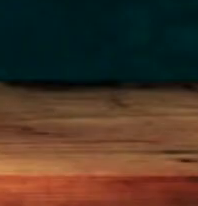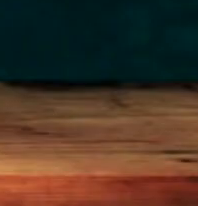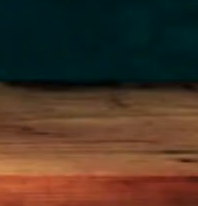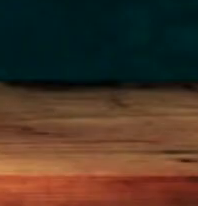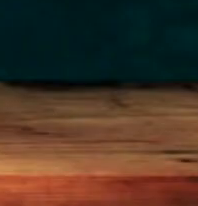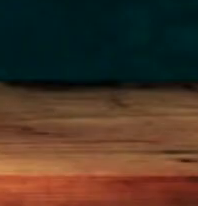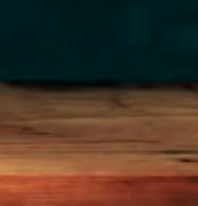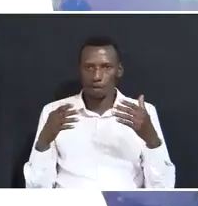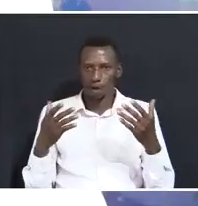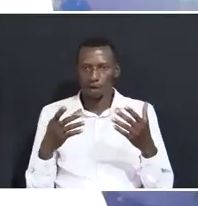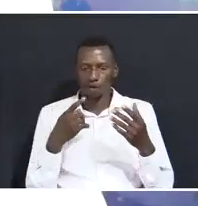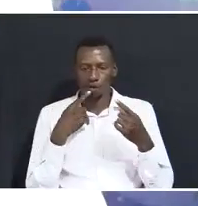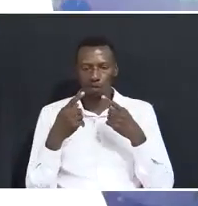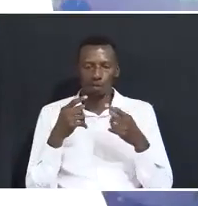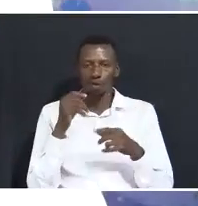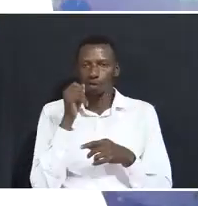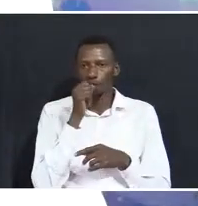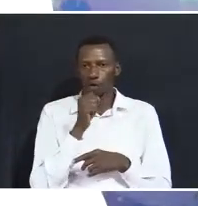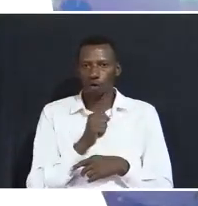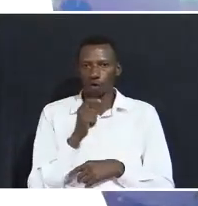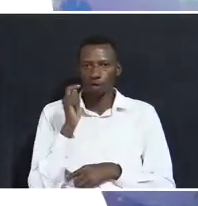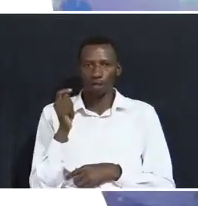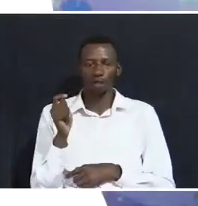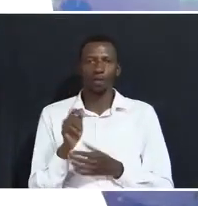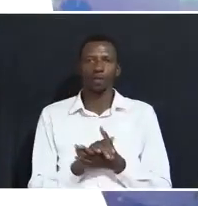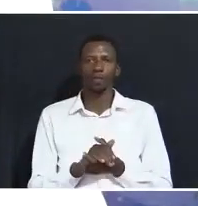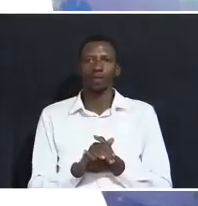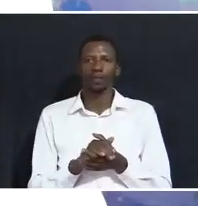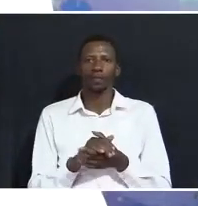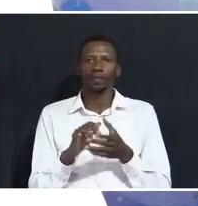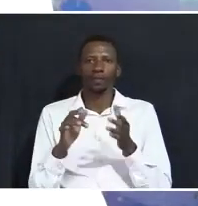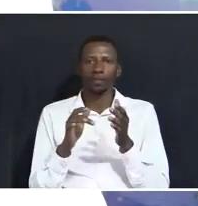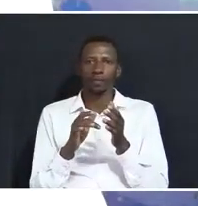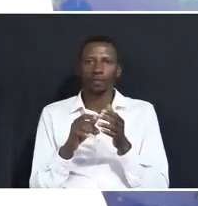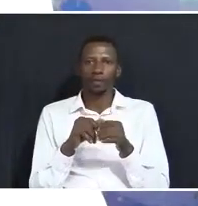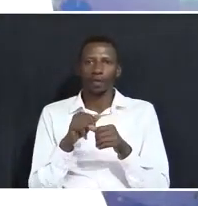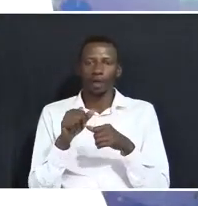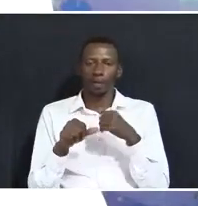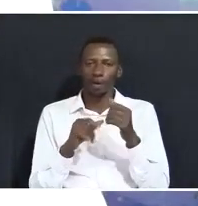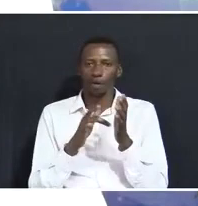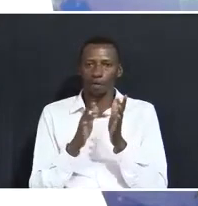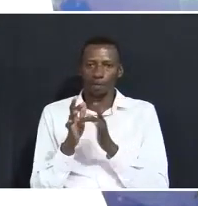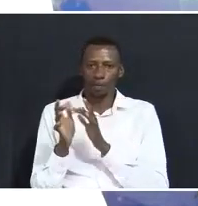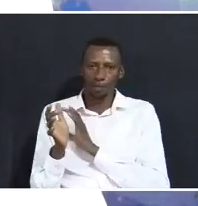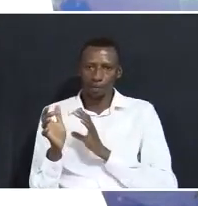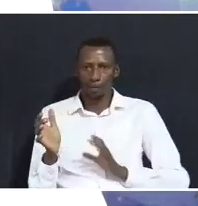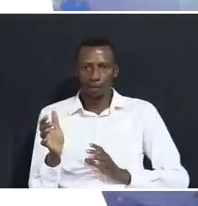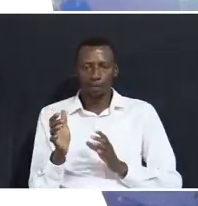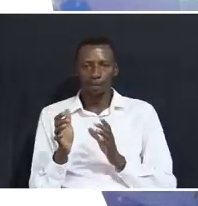was spoken in the Old Testament. The Bible about Jesus Christ says